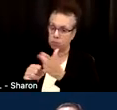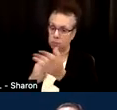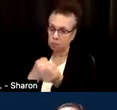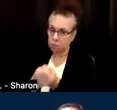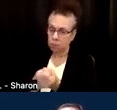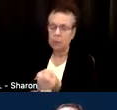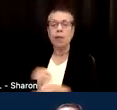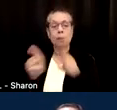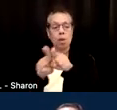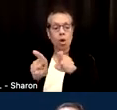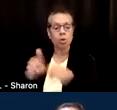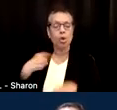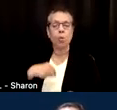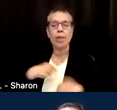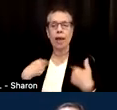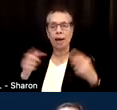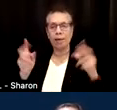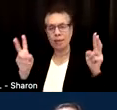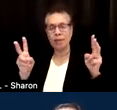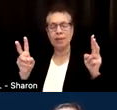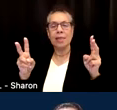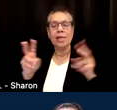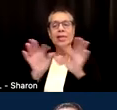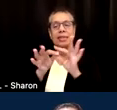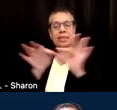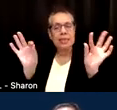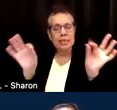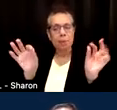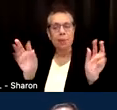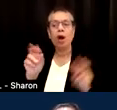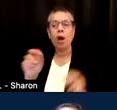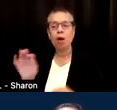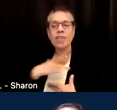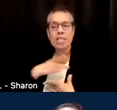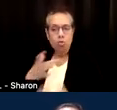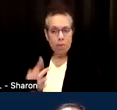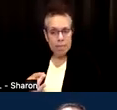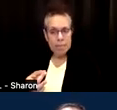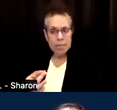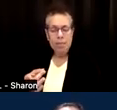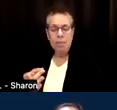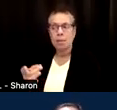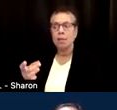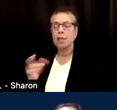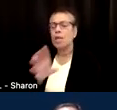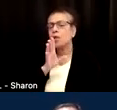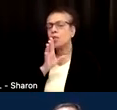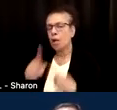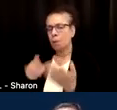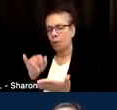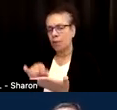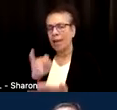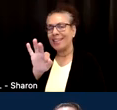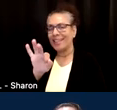do participate in the statement of interest, which is something that employees can speak to us with if that's something that they